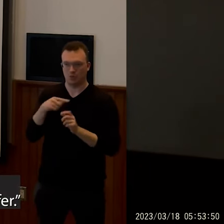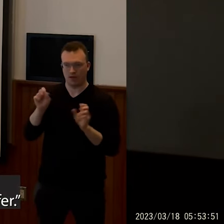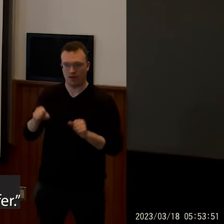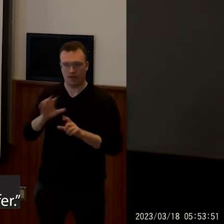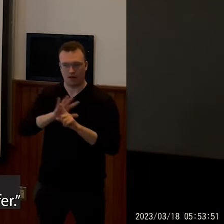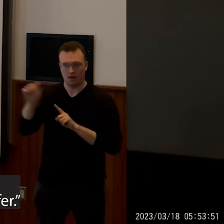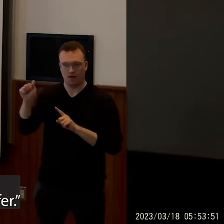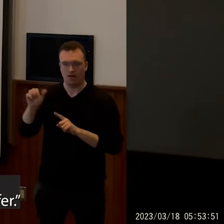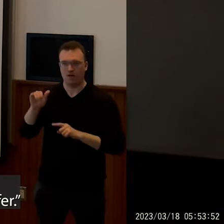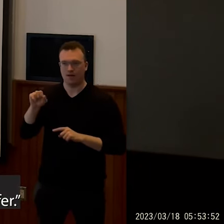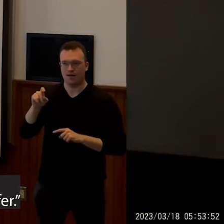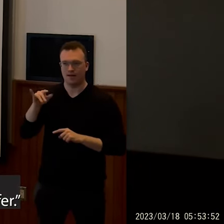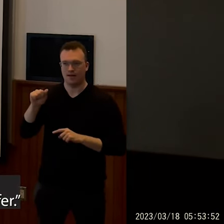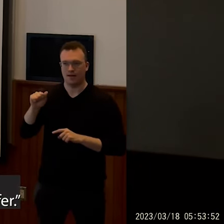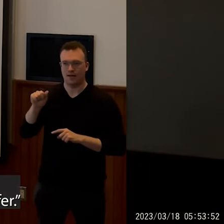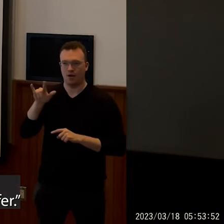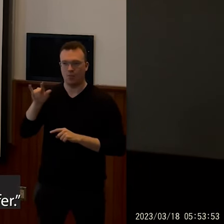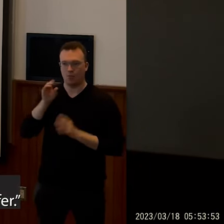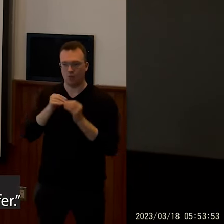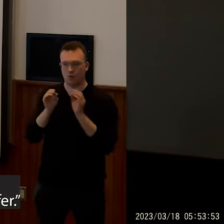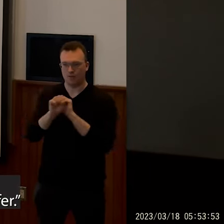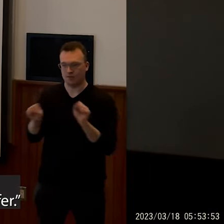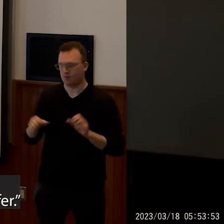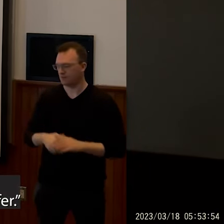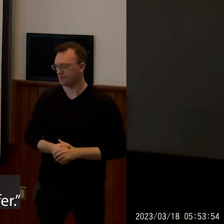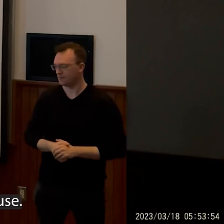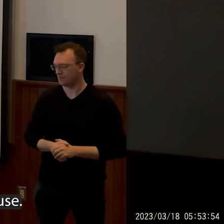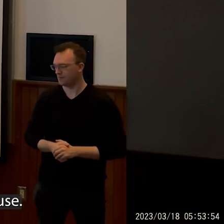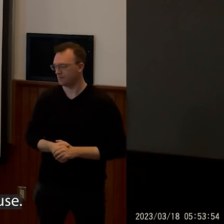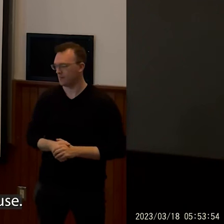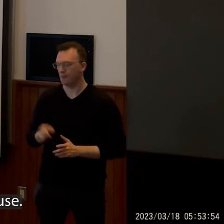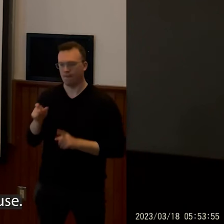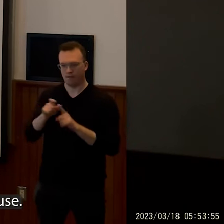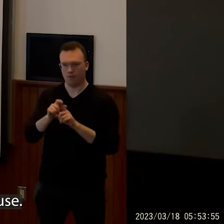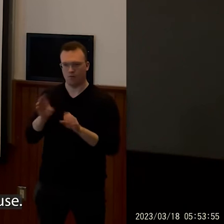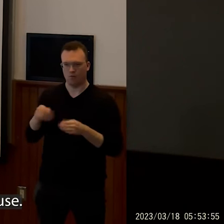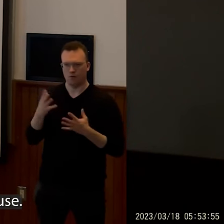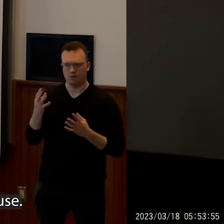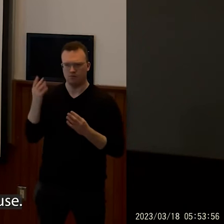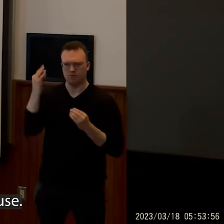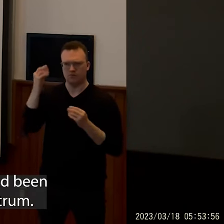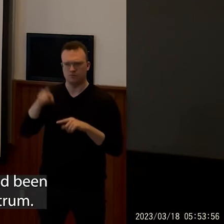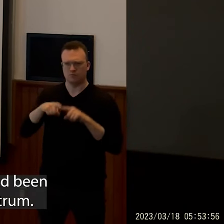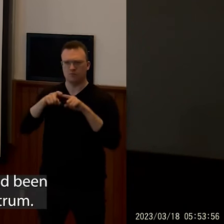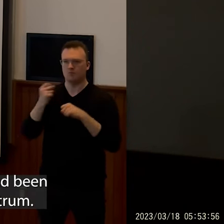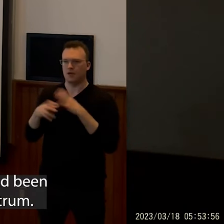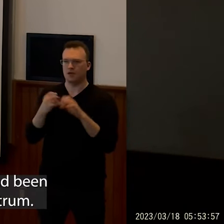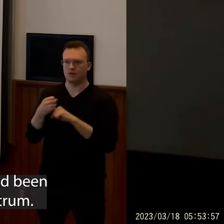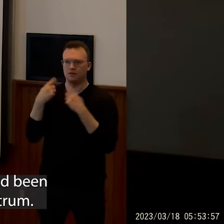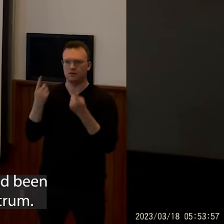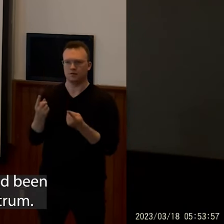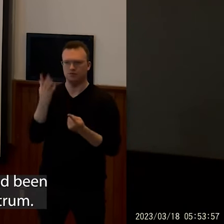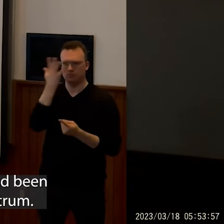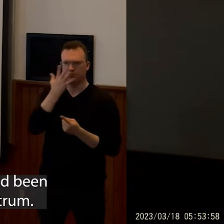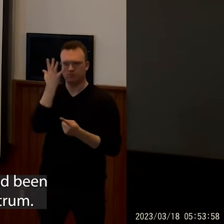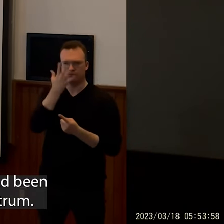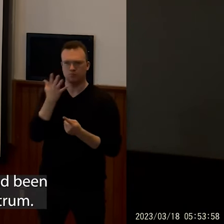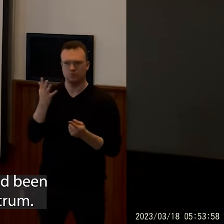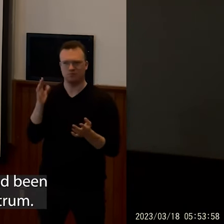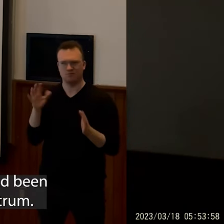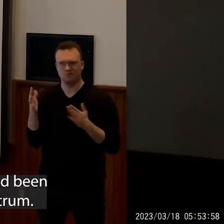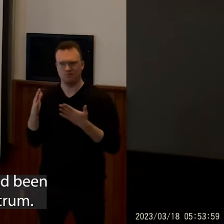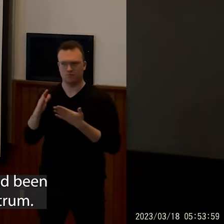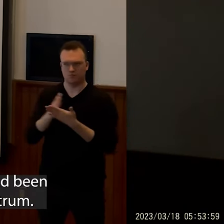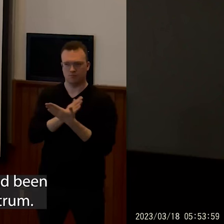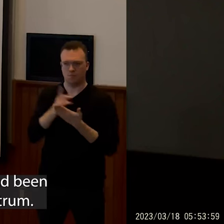make Cascadia Airport safer. These words always gave her pause. For so many years, her appearance had been somewhere on